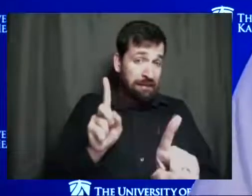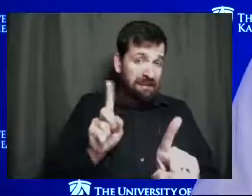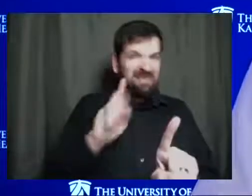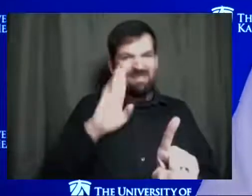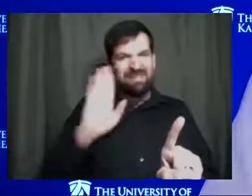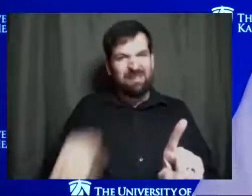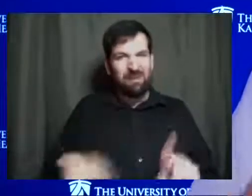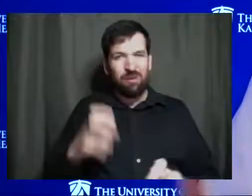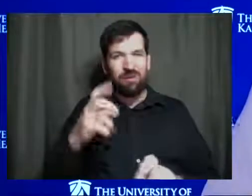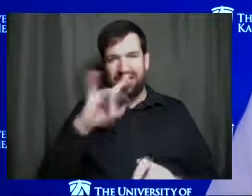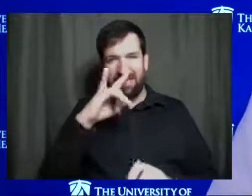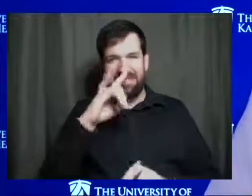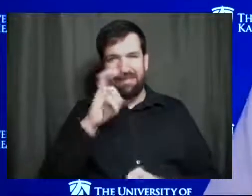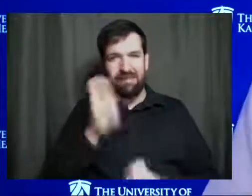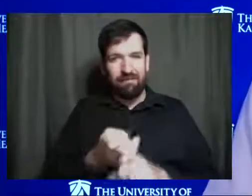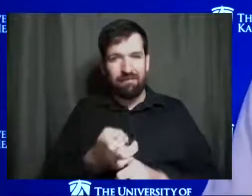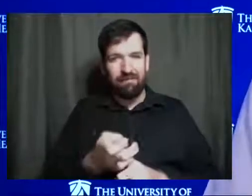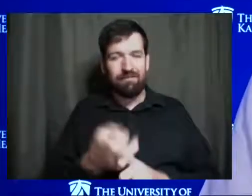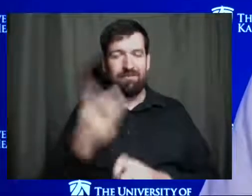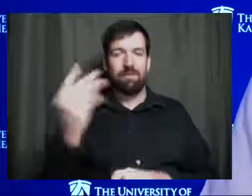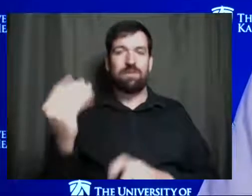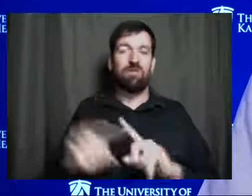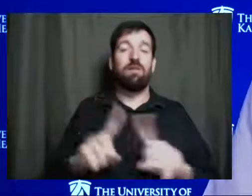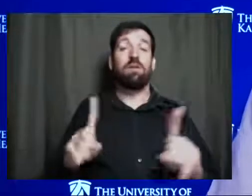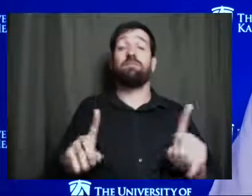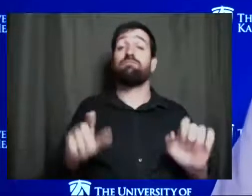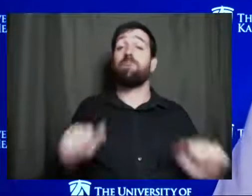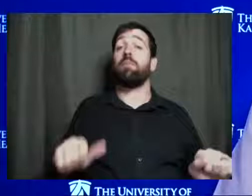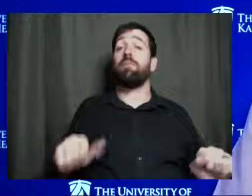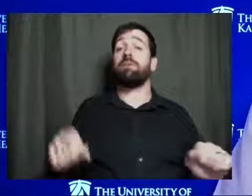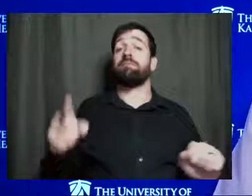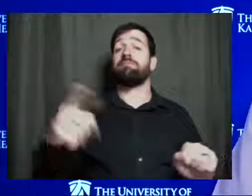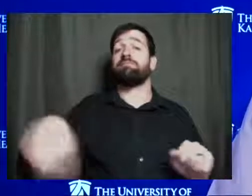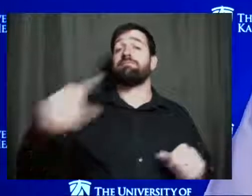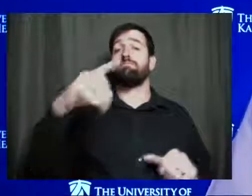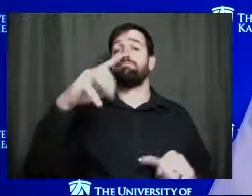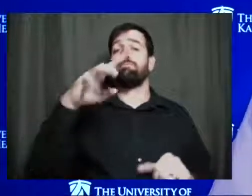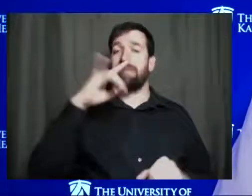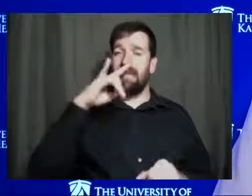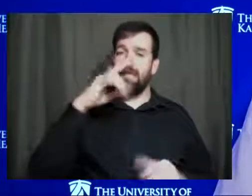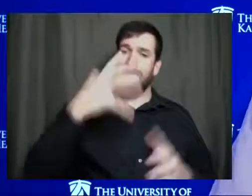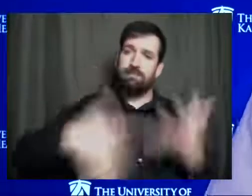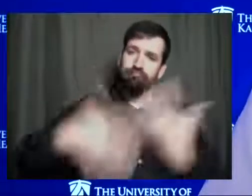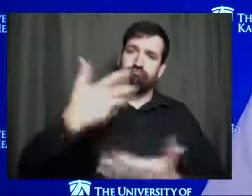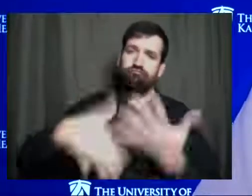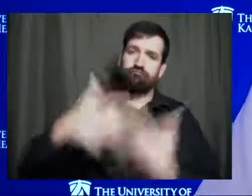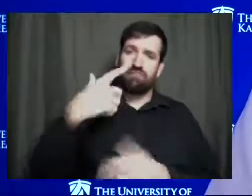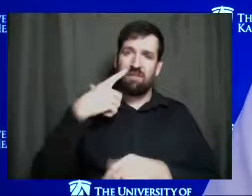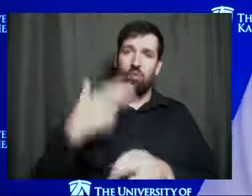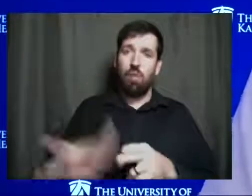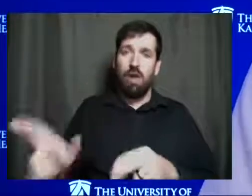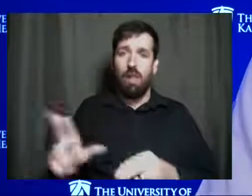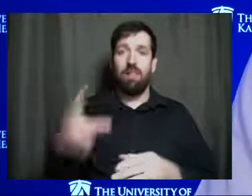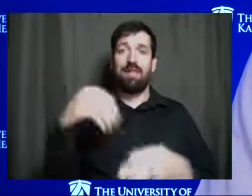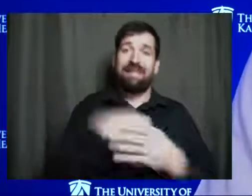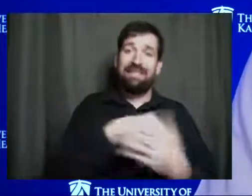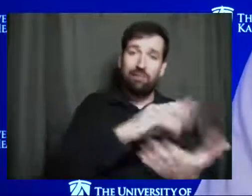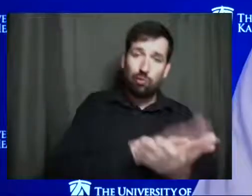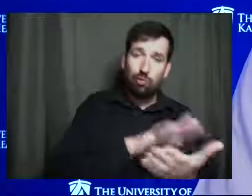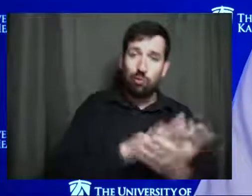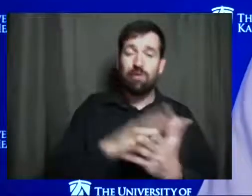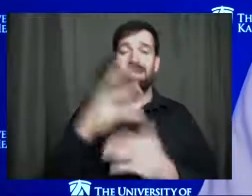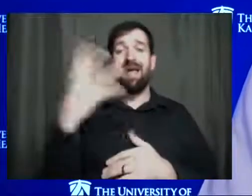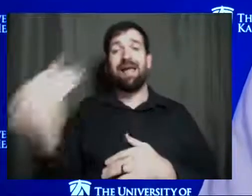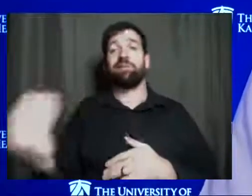that outside, but more than likely these kids have been getting together for quite some time in school, after school extracurricular